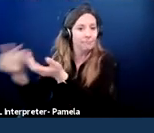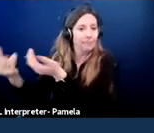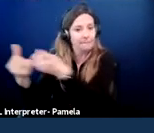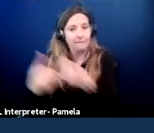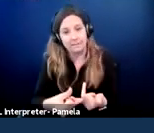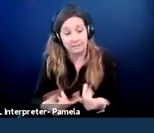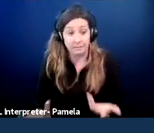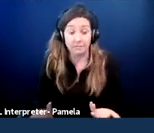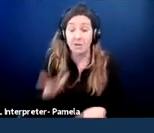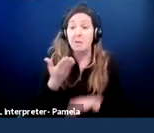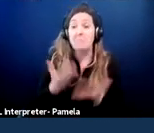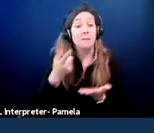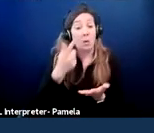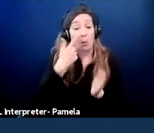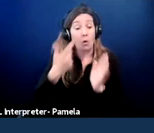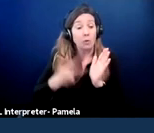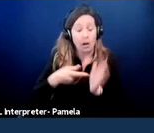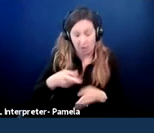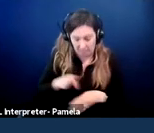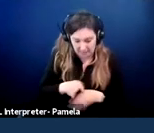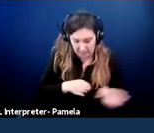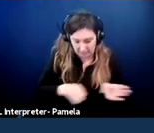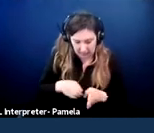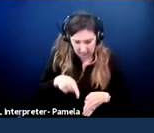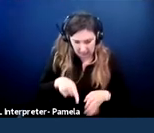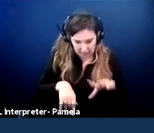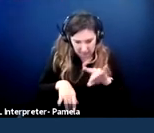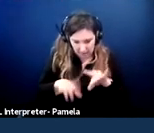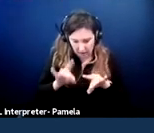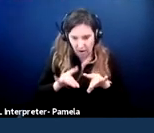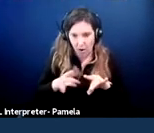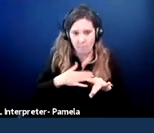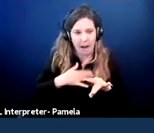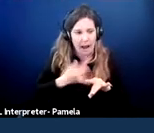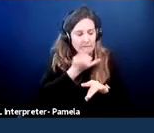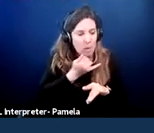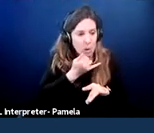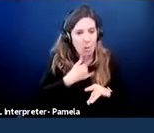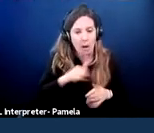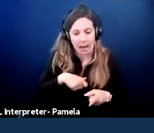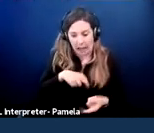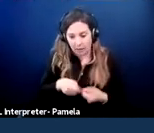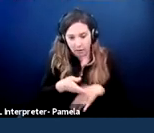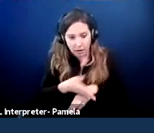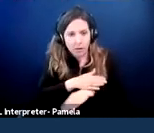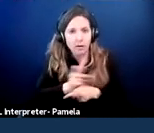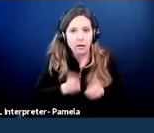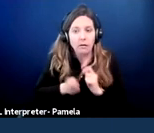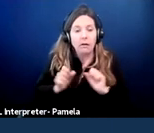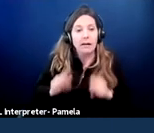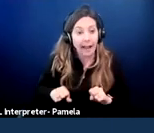might realize as you're going through this mini business plan, you might find flaws in what you're currently doing. So you can improve on that. But the biggest thing you might find